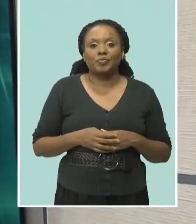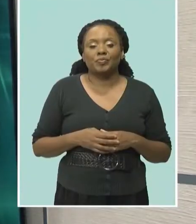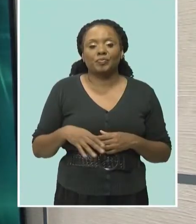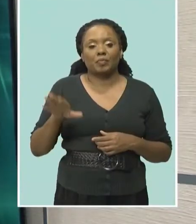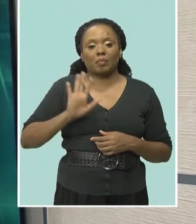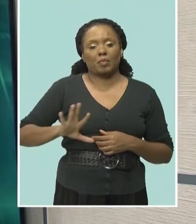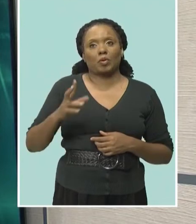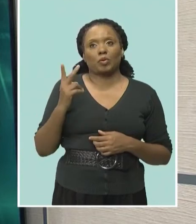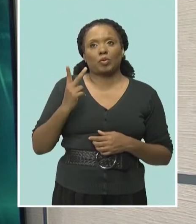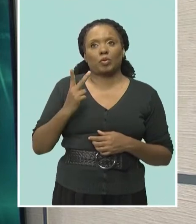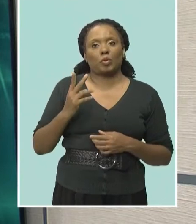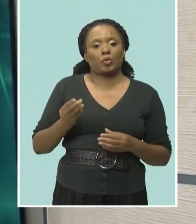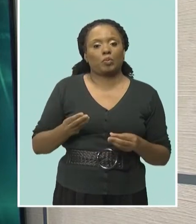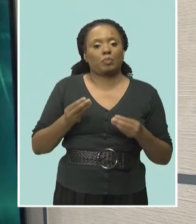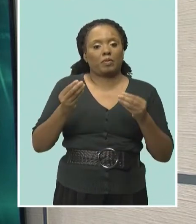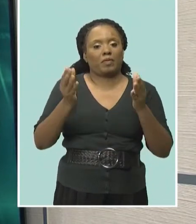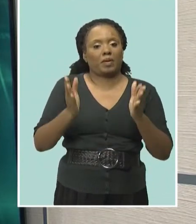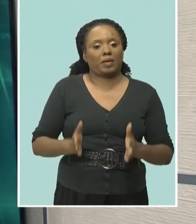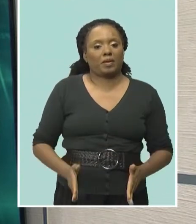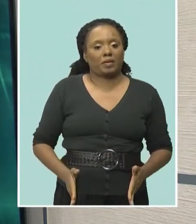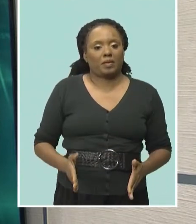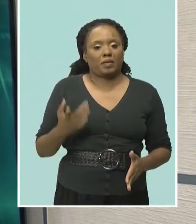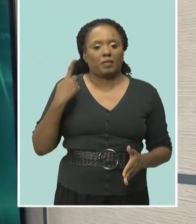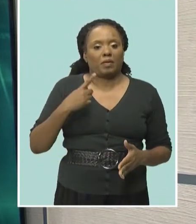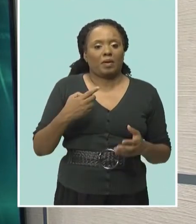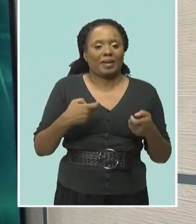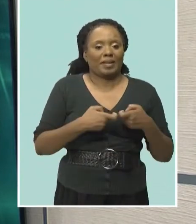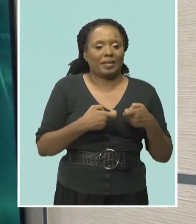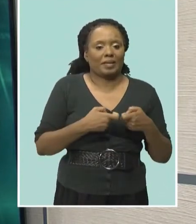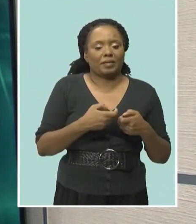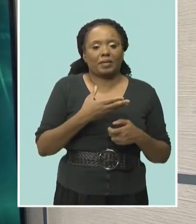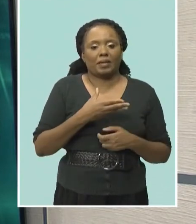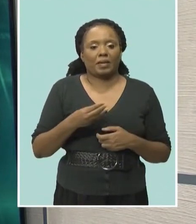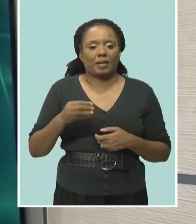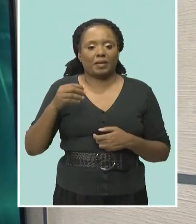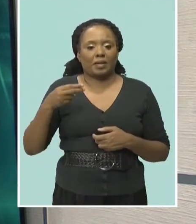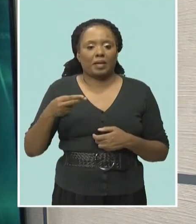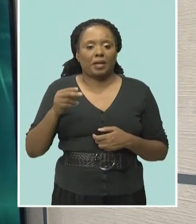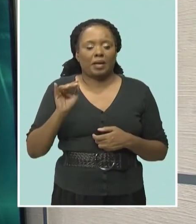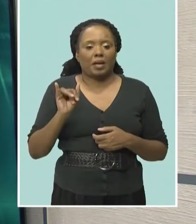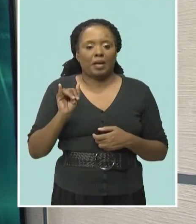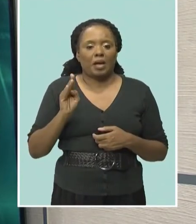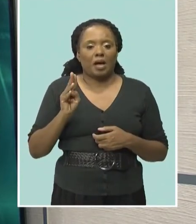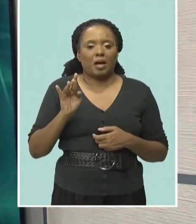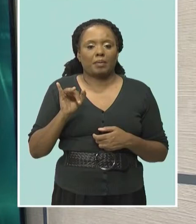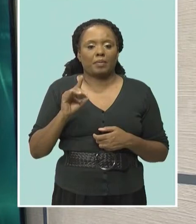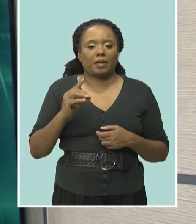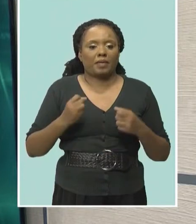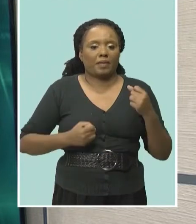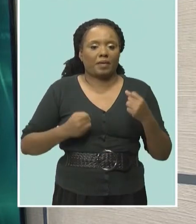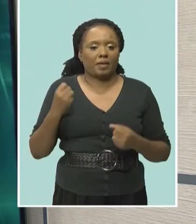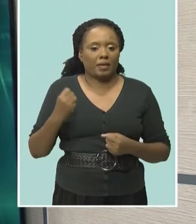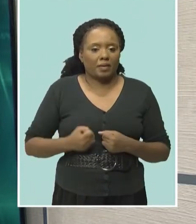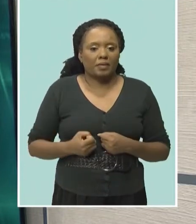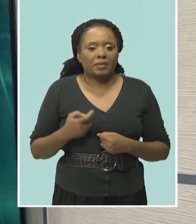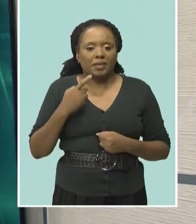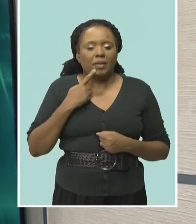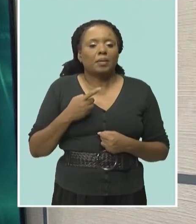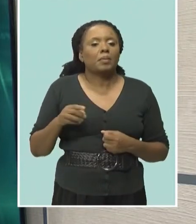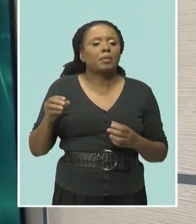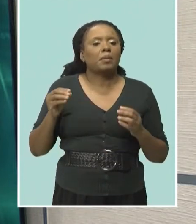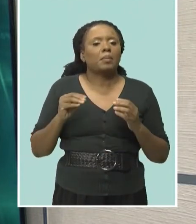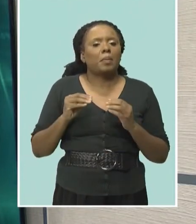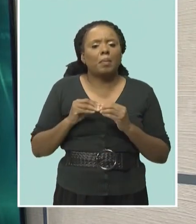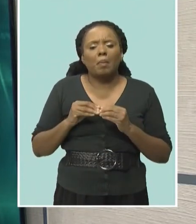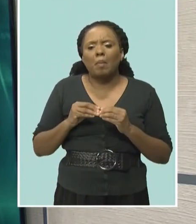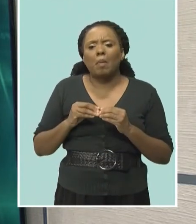At least 2 providers of electric and/or hybrid vehicles on island believe more concessions and incentives are needed to drive the sector and encourage